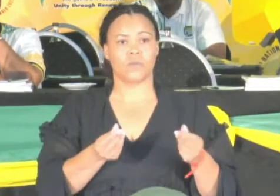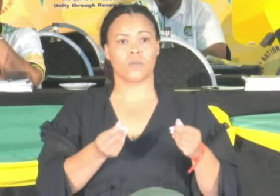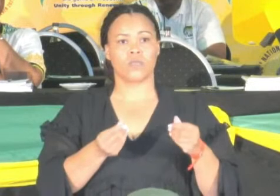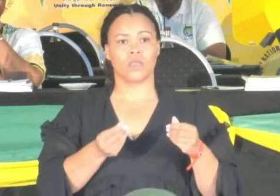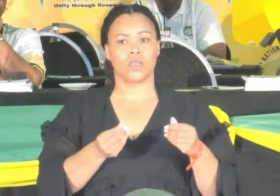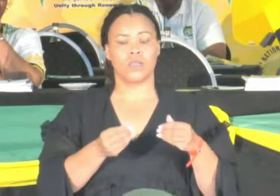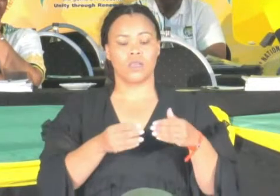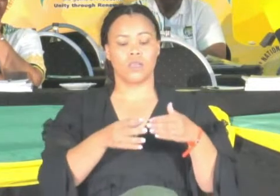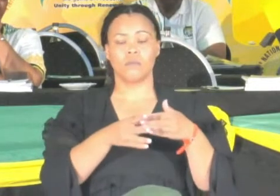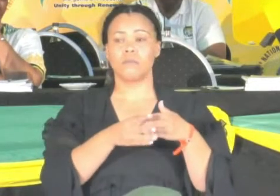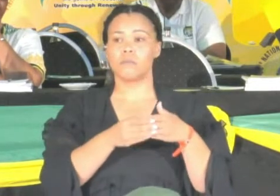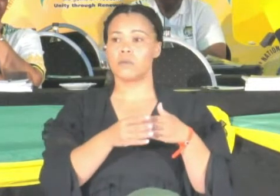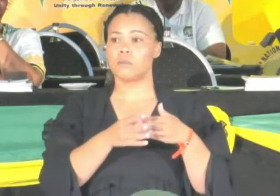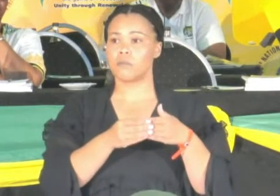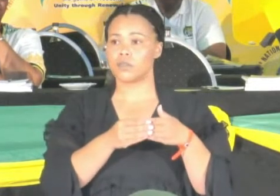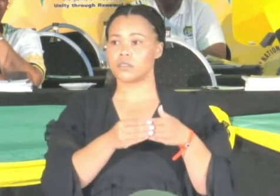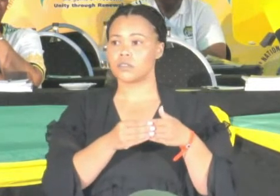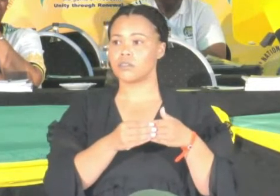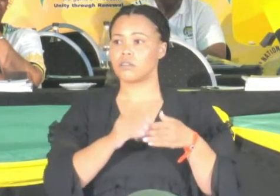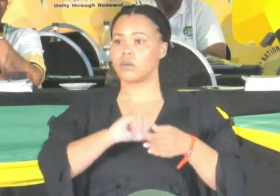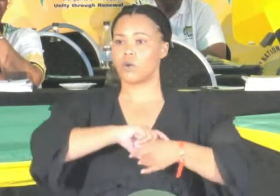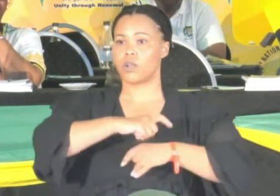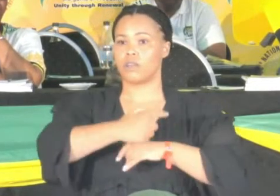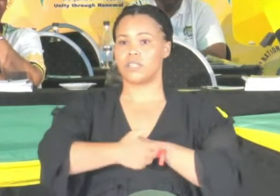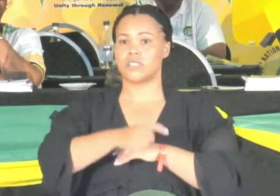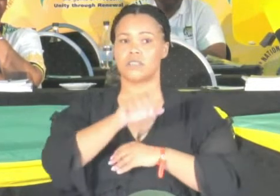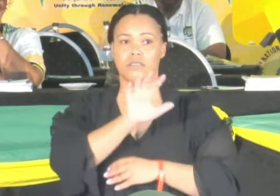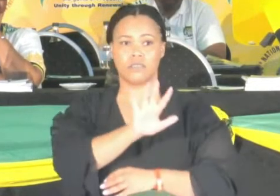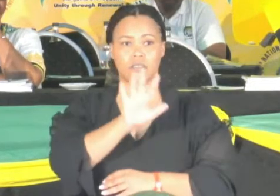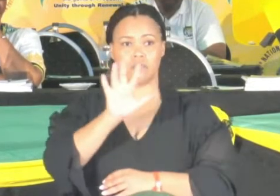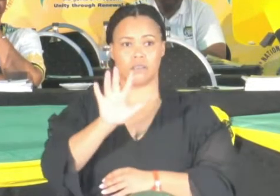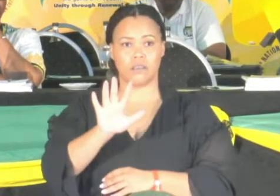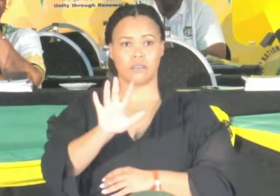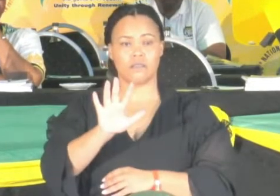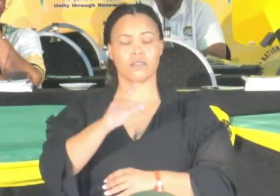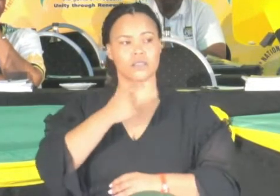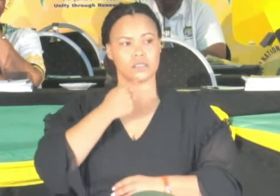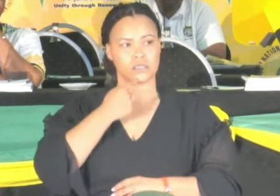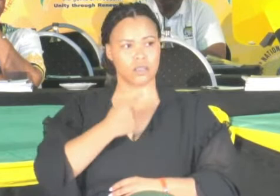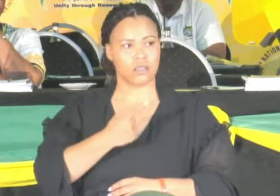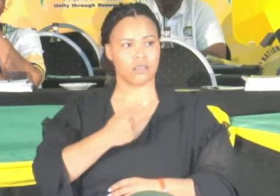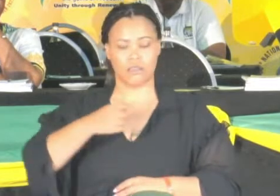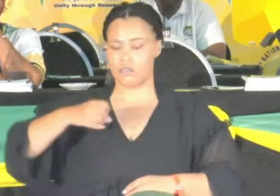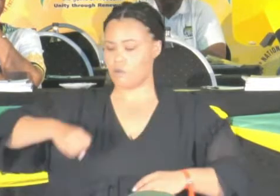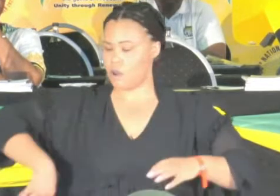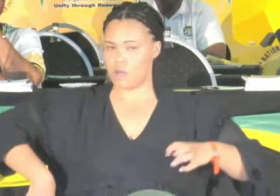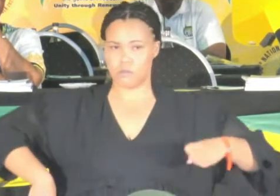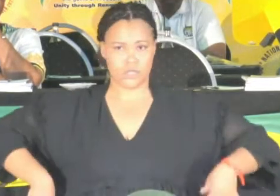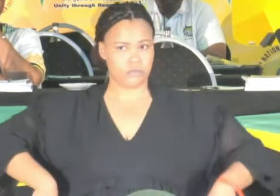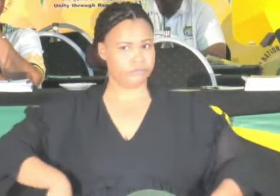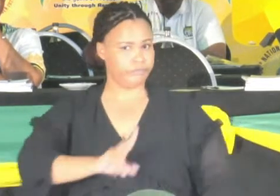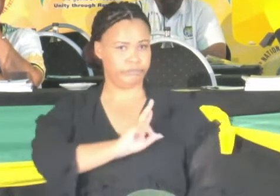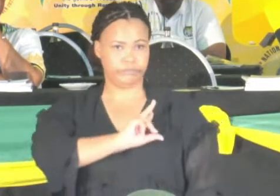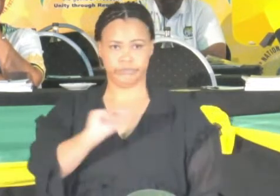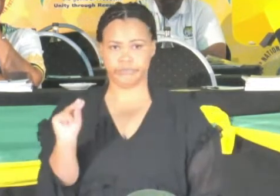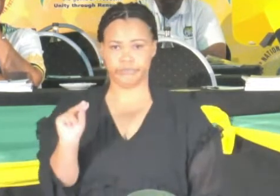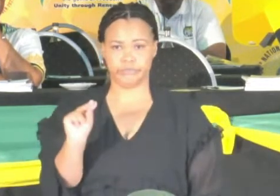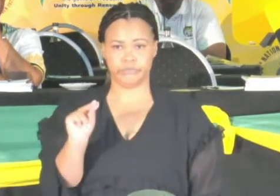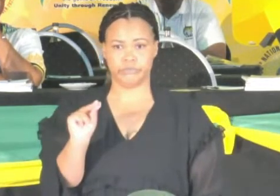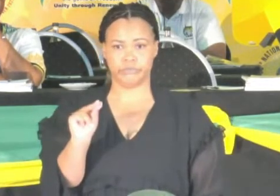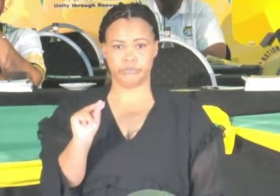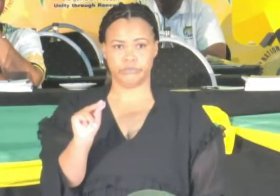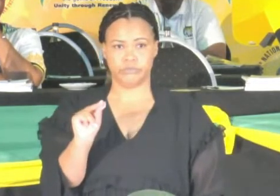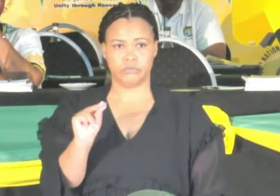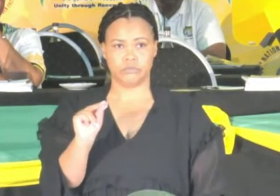Delegates to the 55th conference took a firm stance against corruption within our